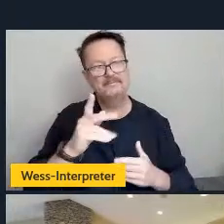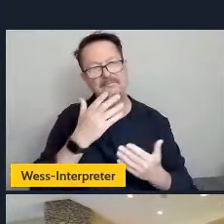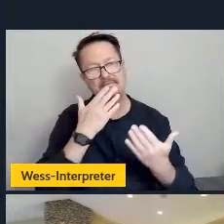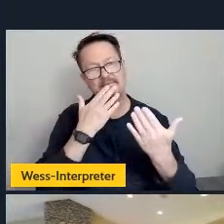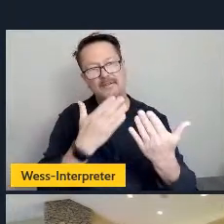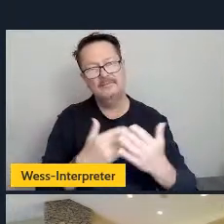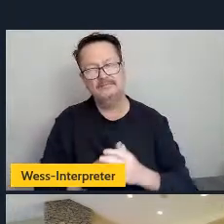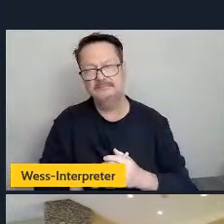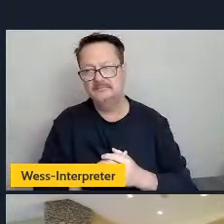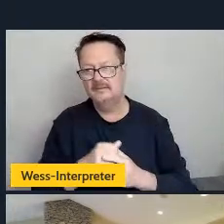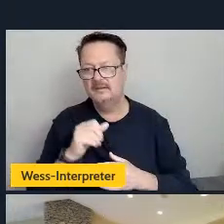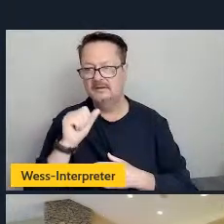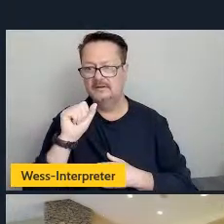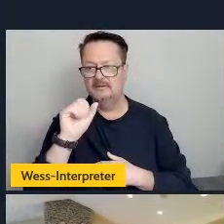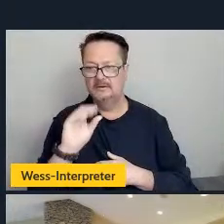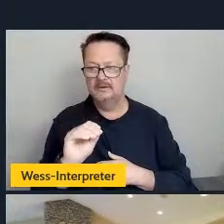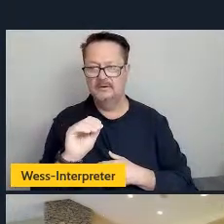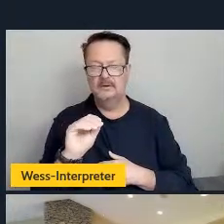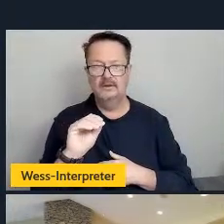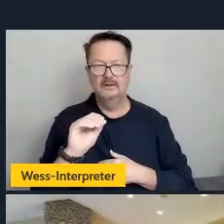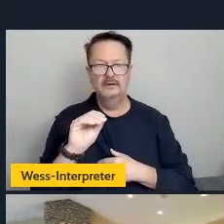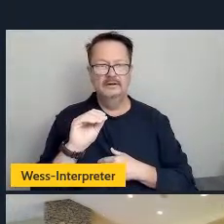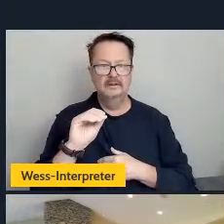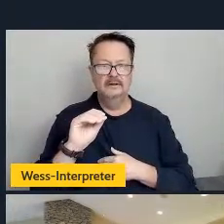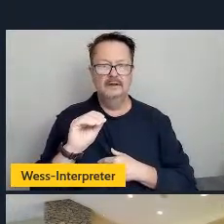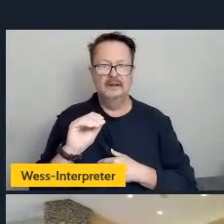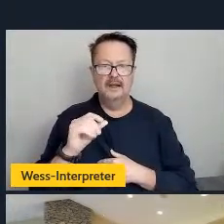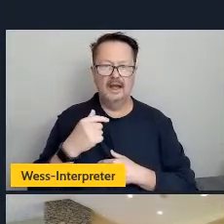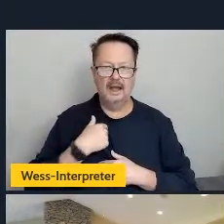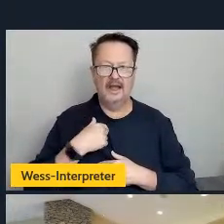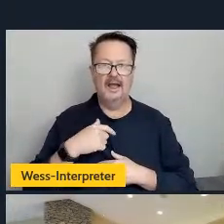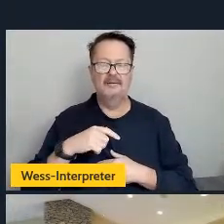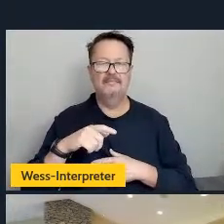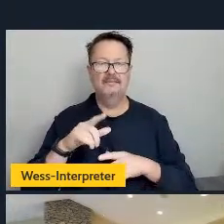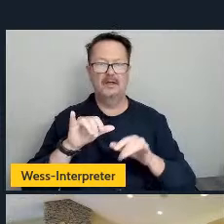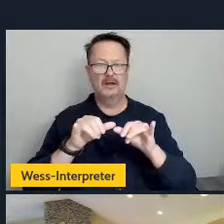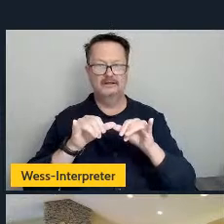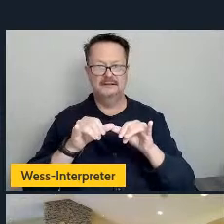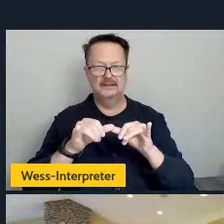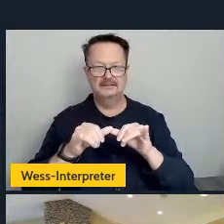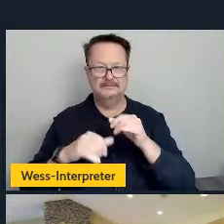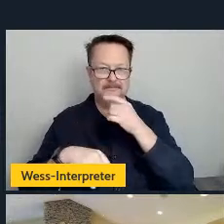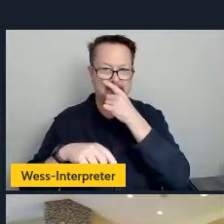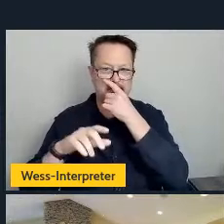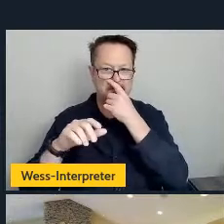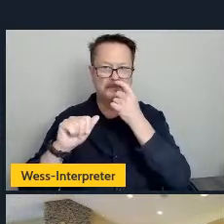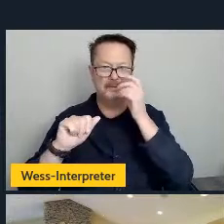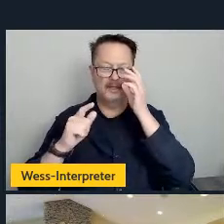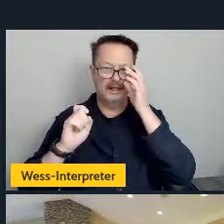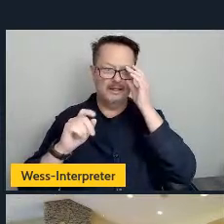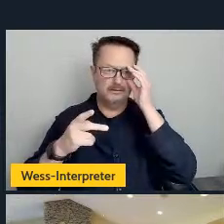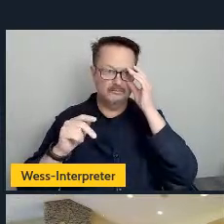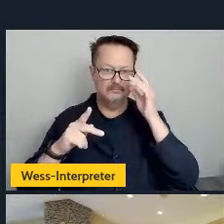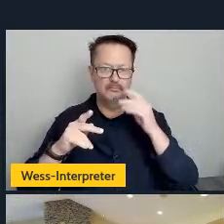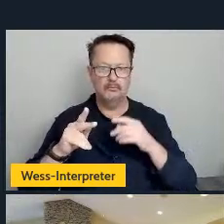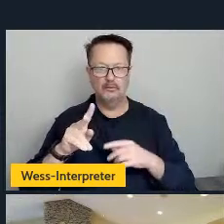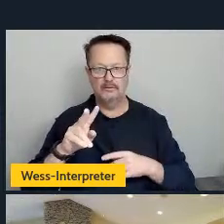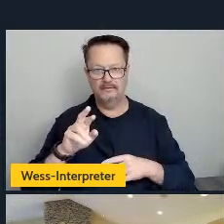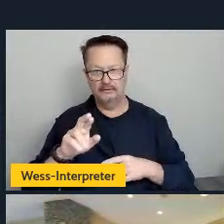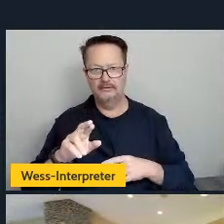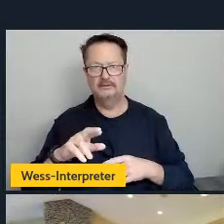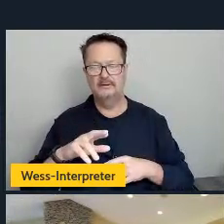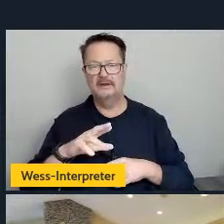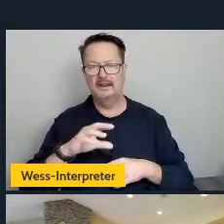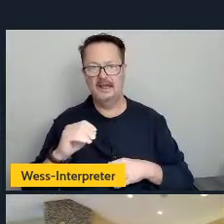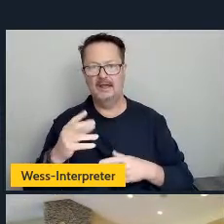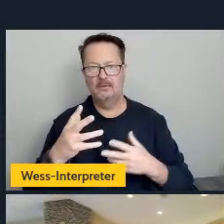you. So hi, everyone. I'm a solutions architect at AWS. And today I would like to talk to you